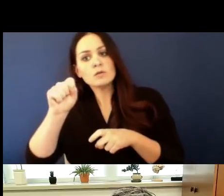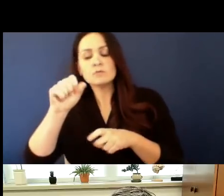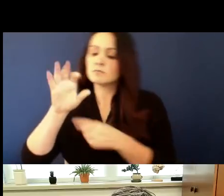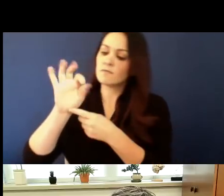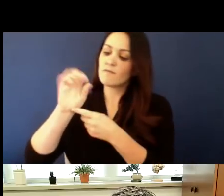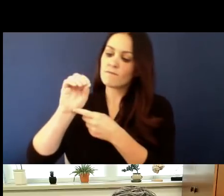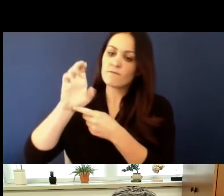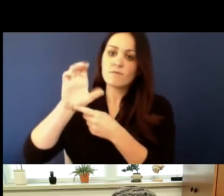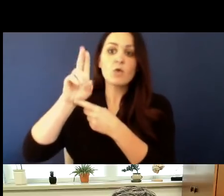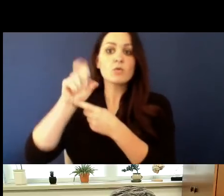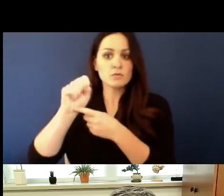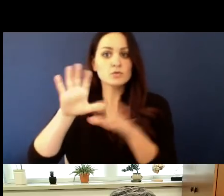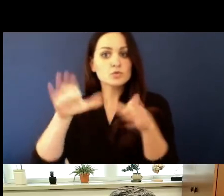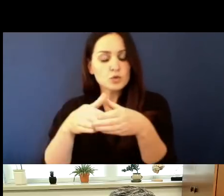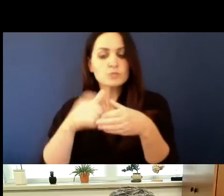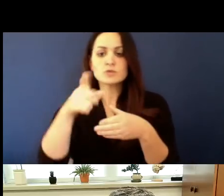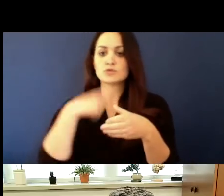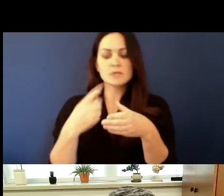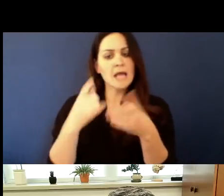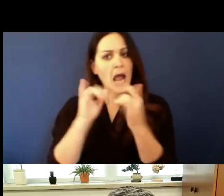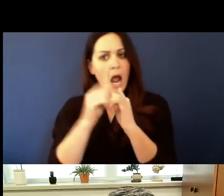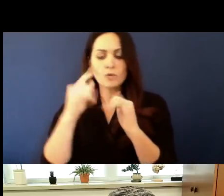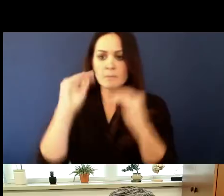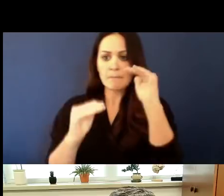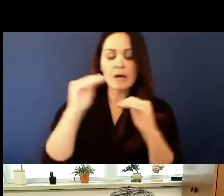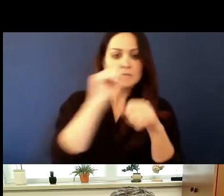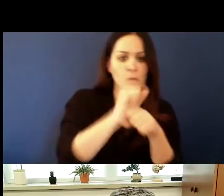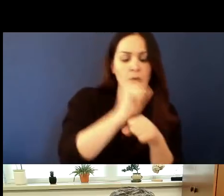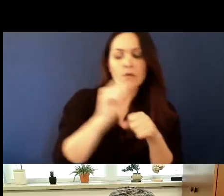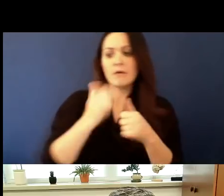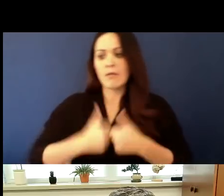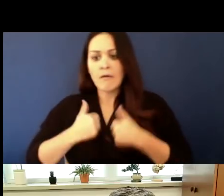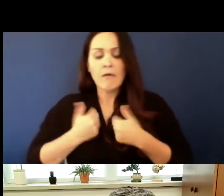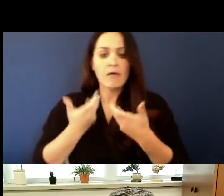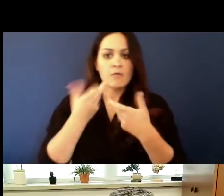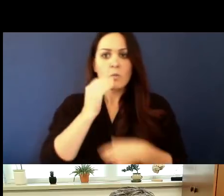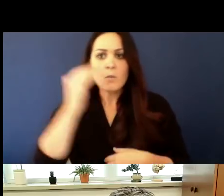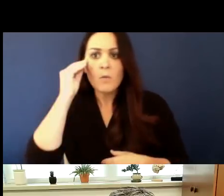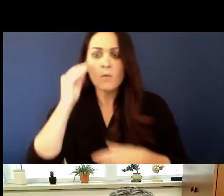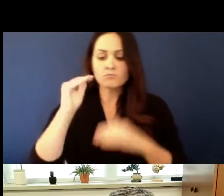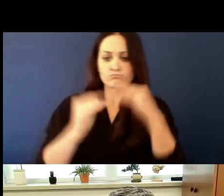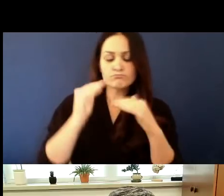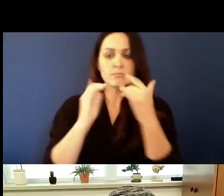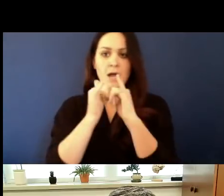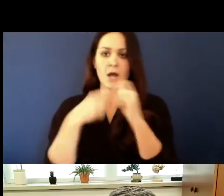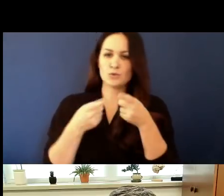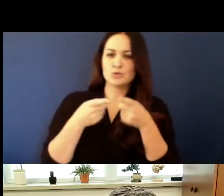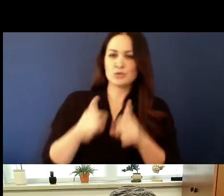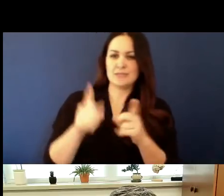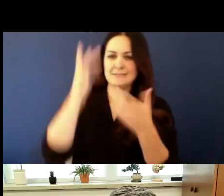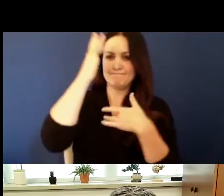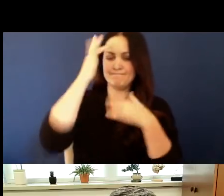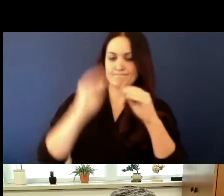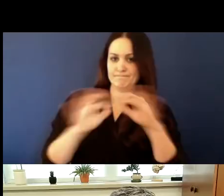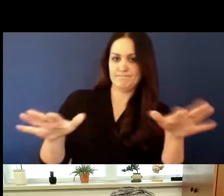work and home in the middle of this pandemic. The assessment survey had over 6,000 responses, and our focus